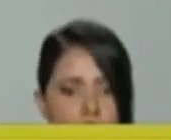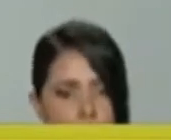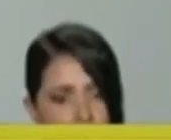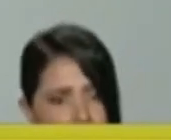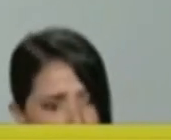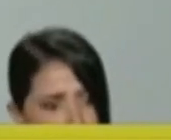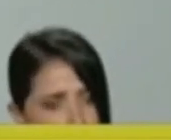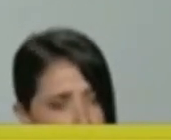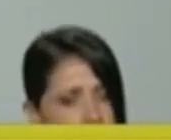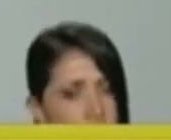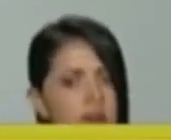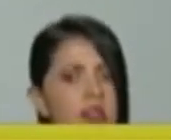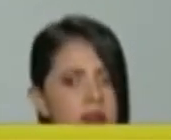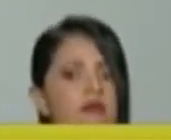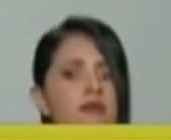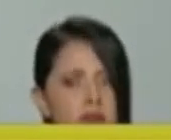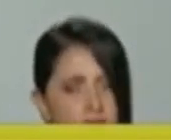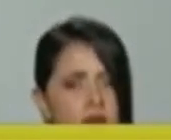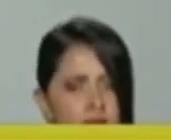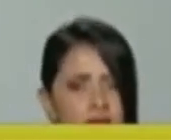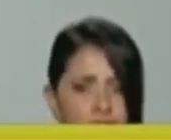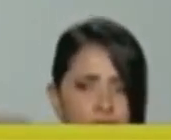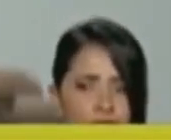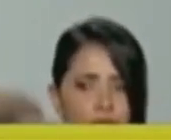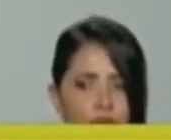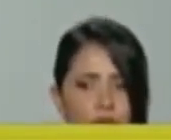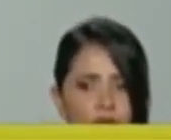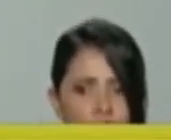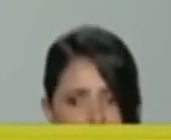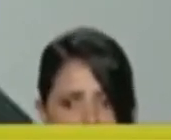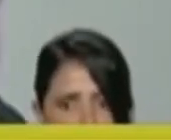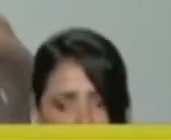took power and built a narrative against.